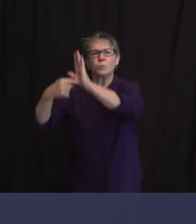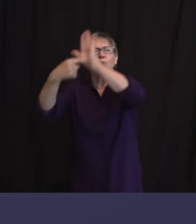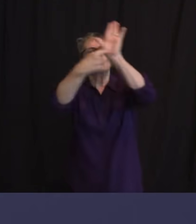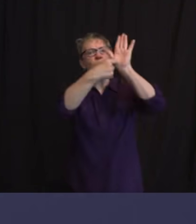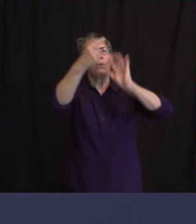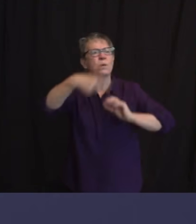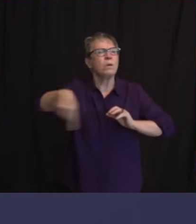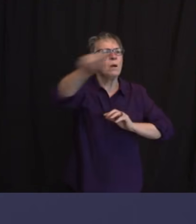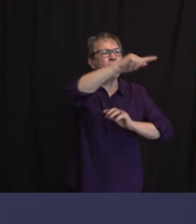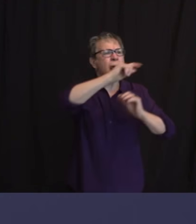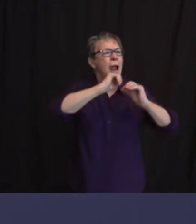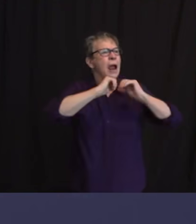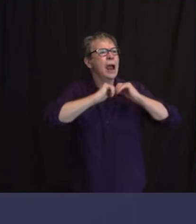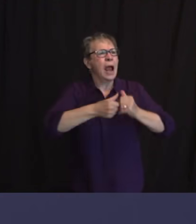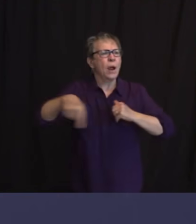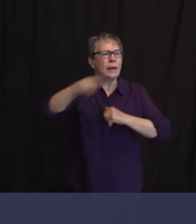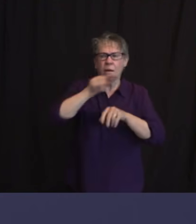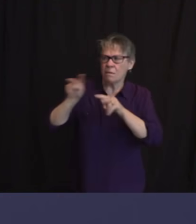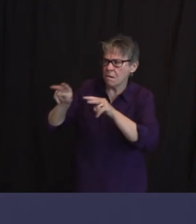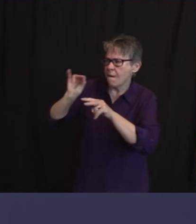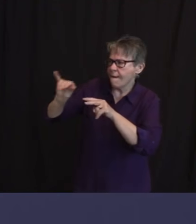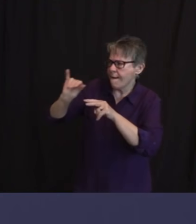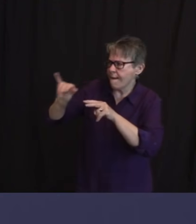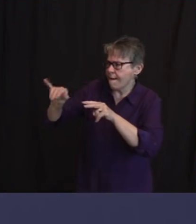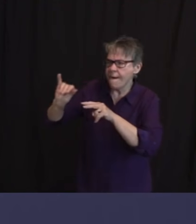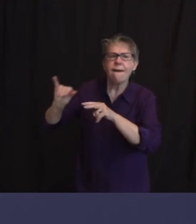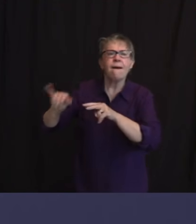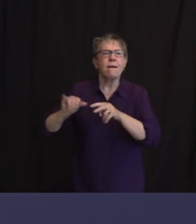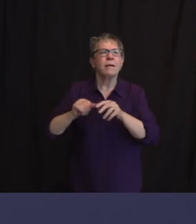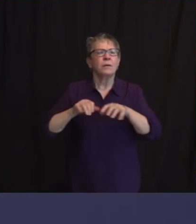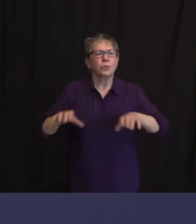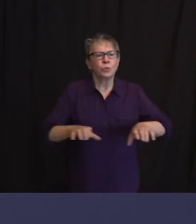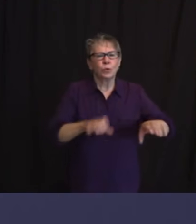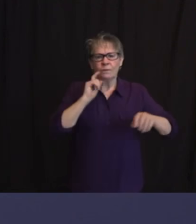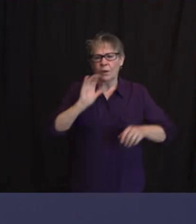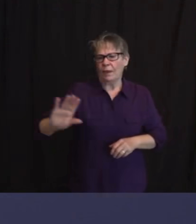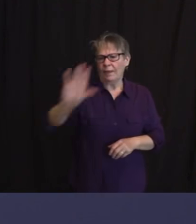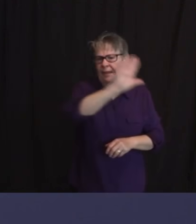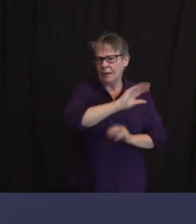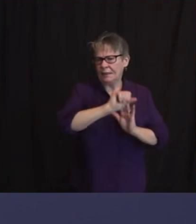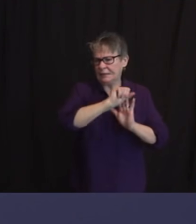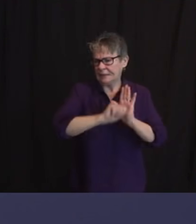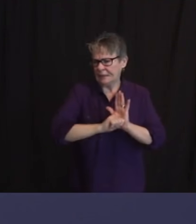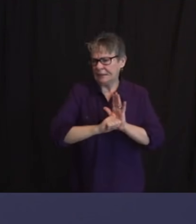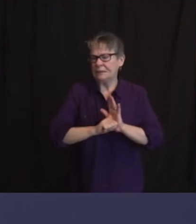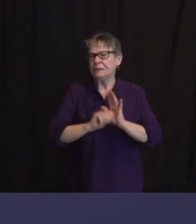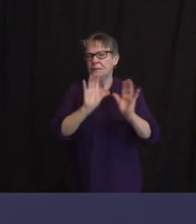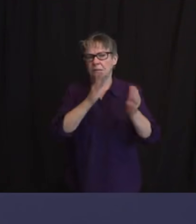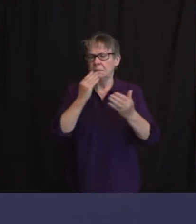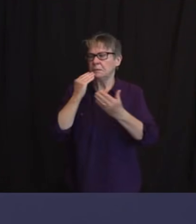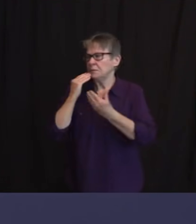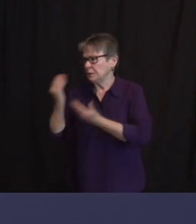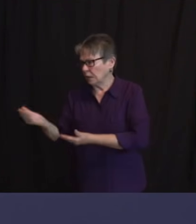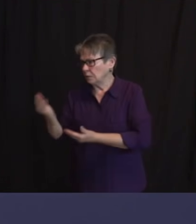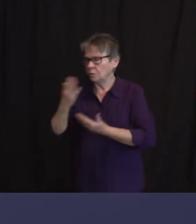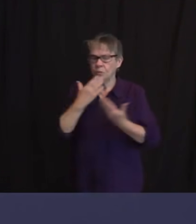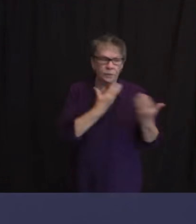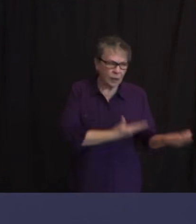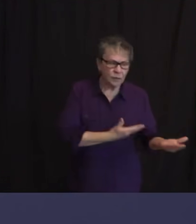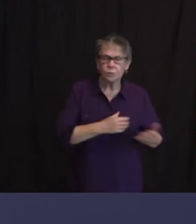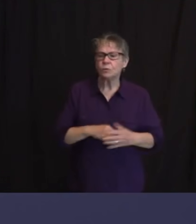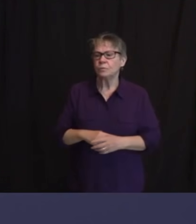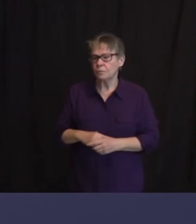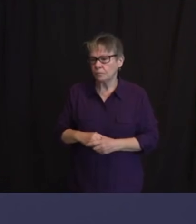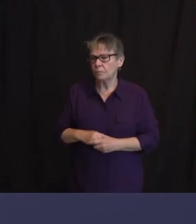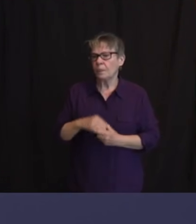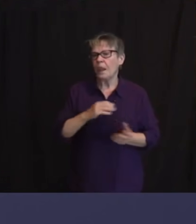report. With that, the guy who needs no introduction on any updates on compliance, PPE, infrastructure, other matters, please help us